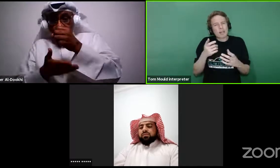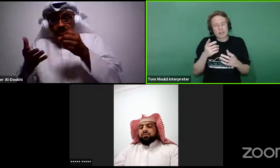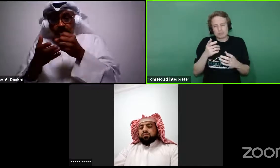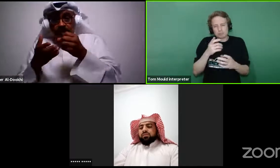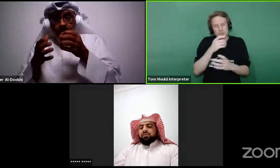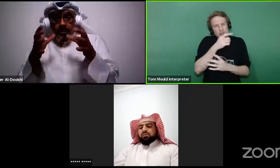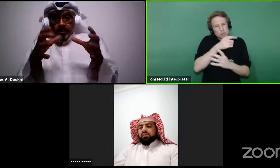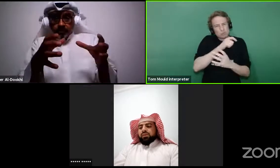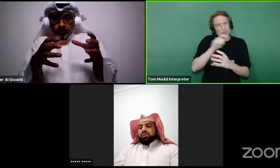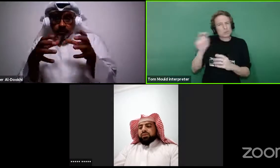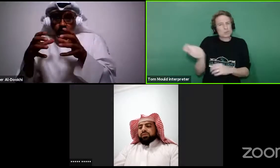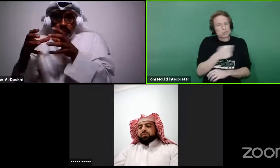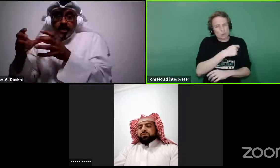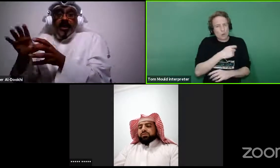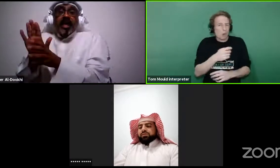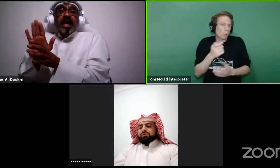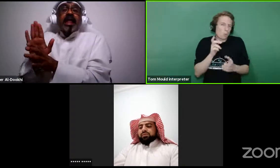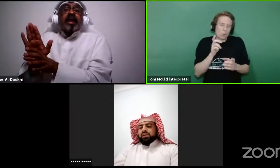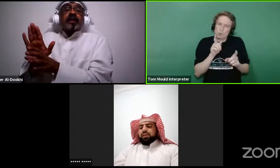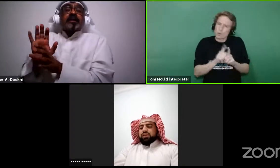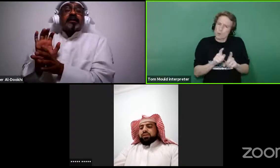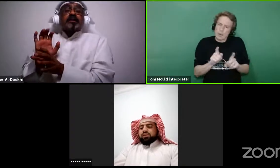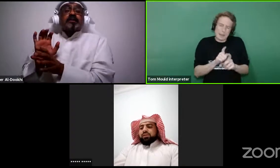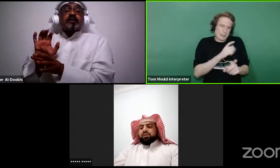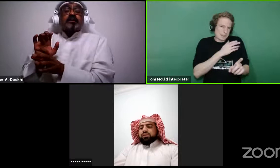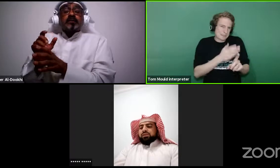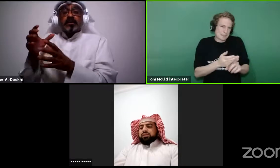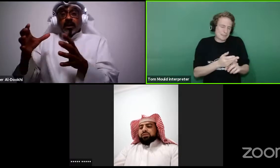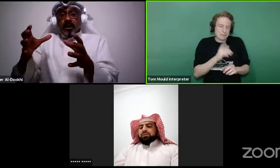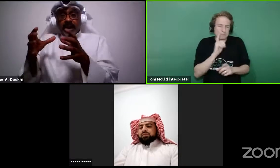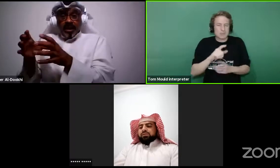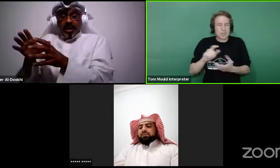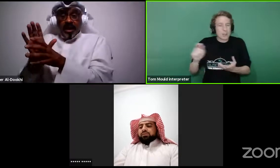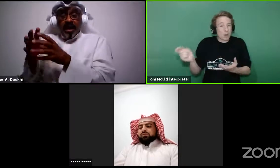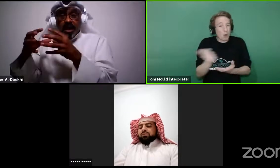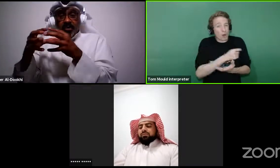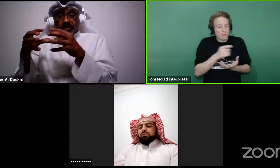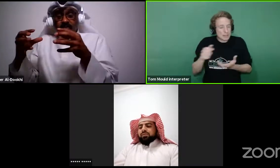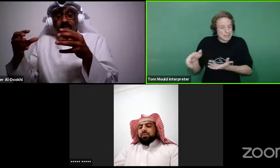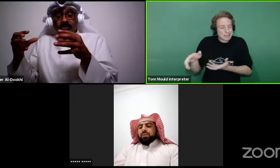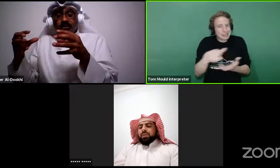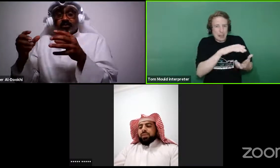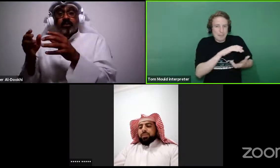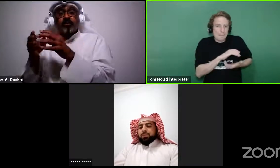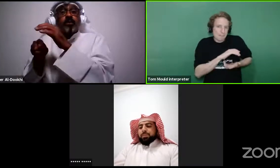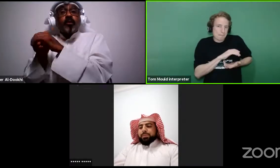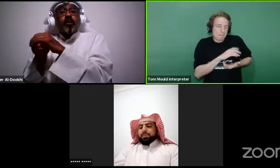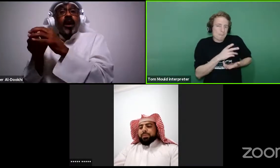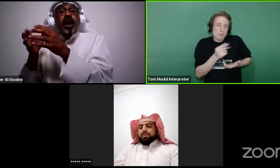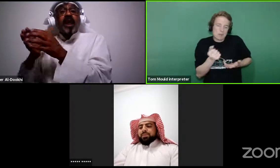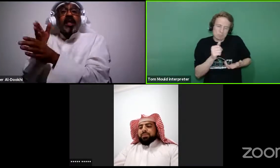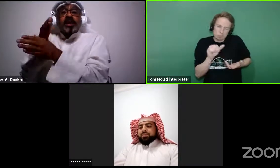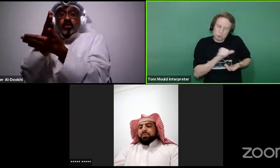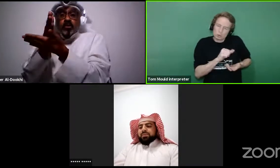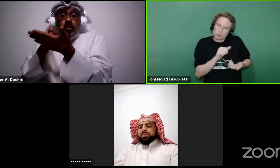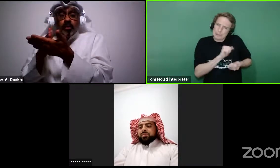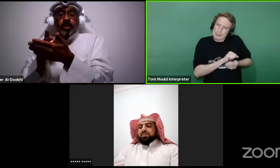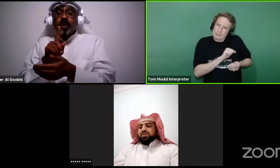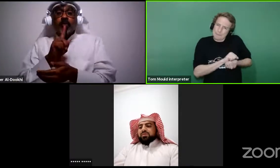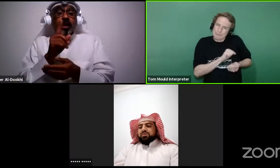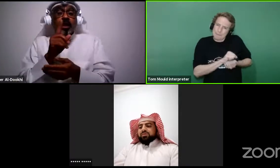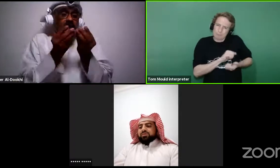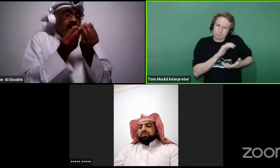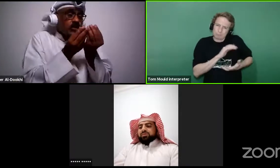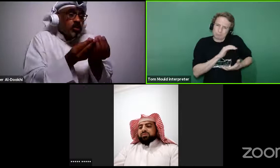the ears. You shall leave it in the ears, i.e. you should store some of it, all except a little of it which